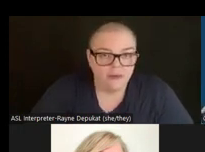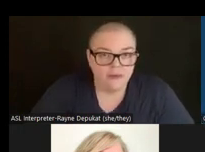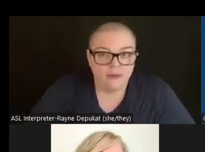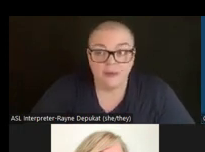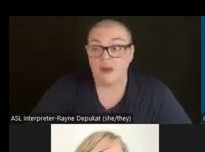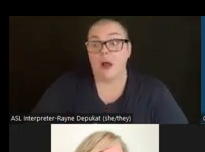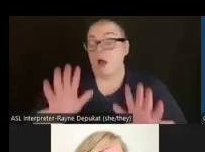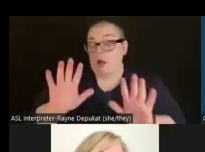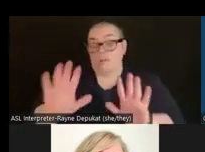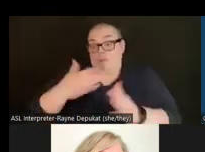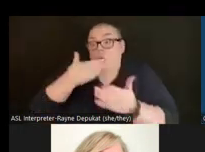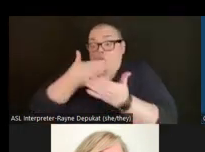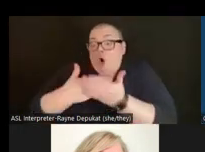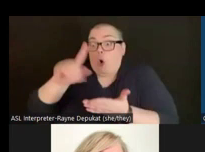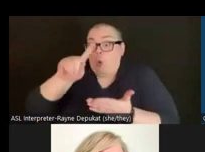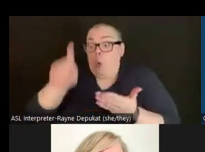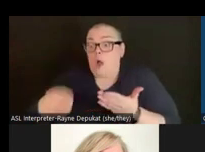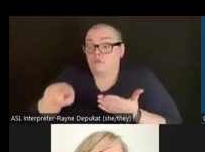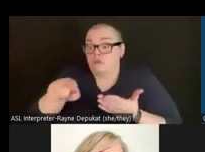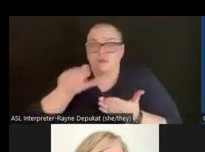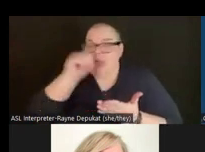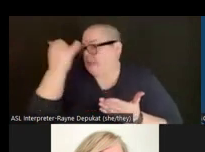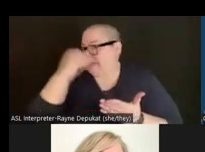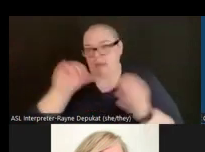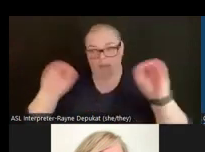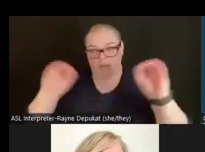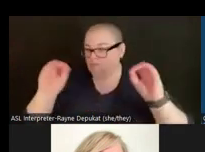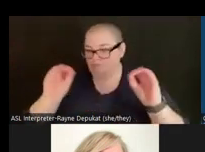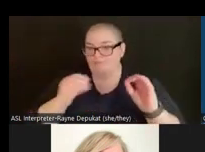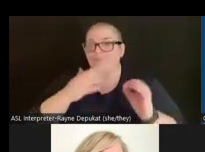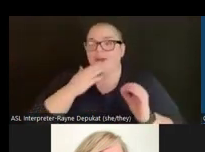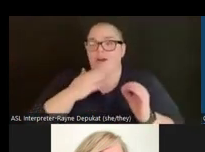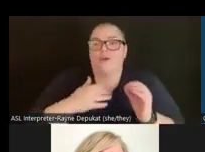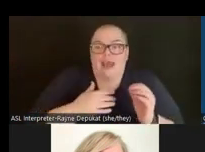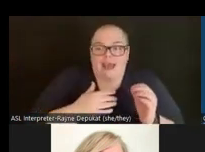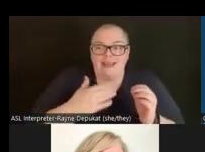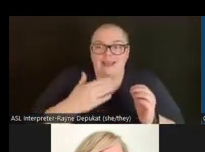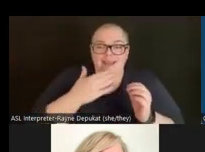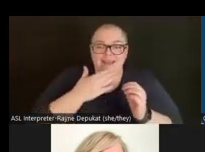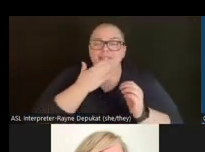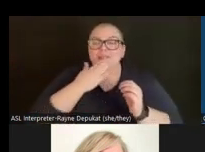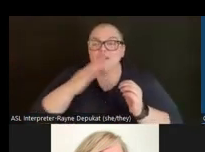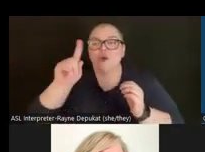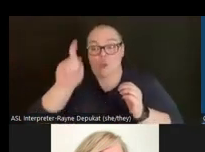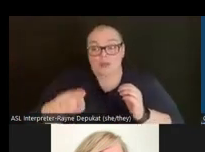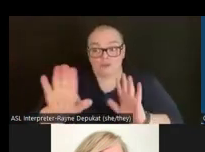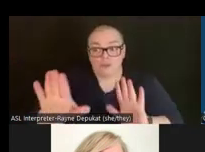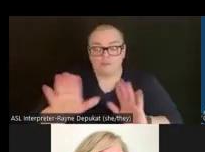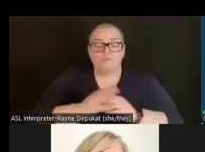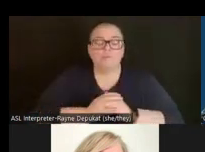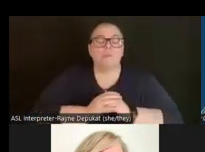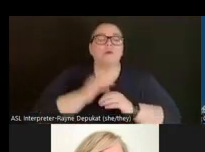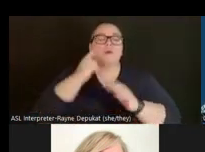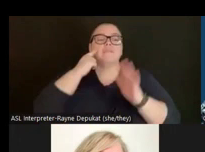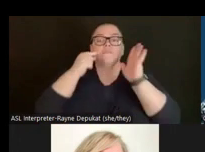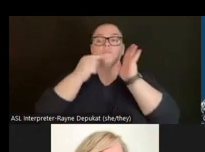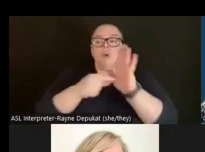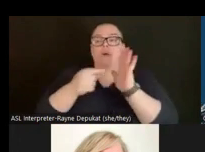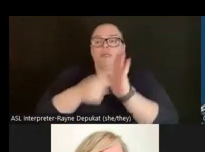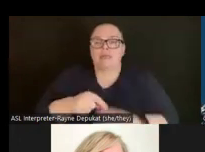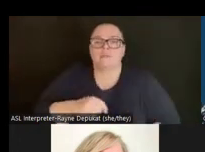a really good question. It's not a silly question at all. Okay. So, for example,